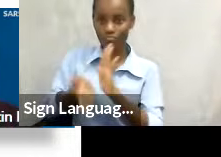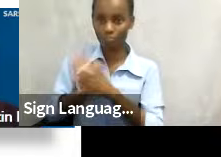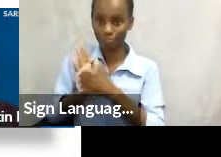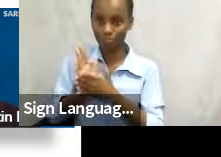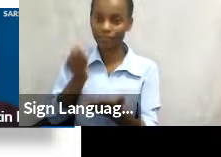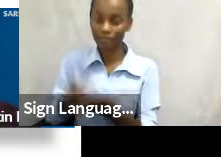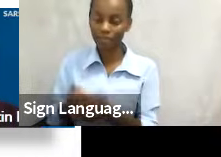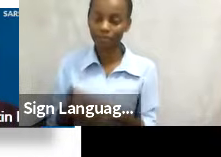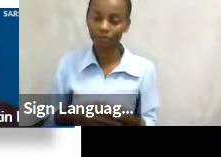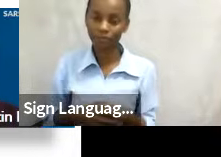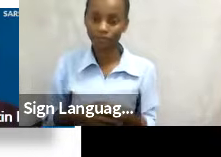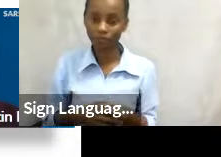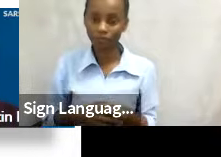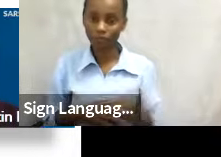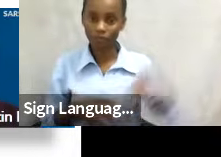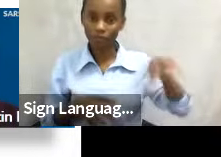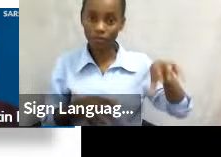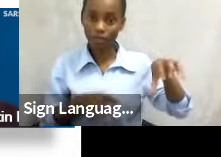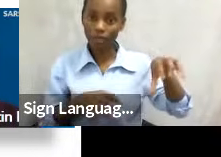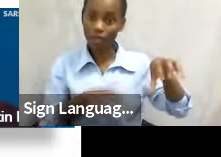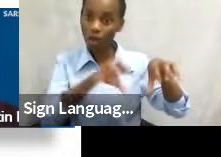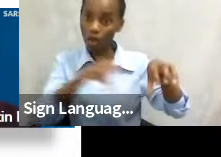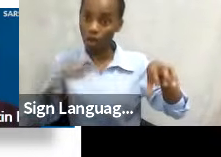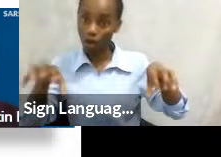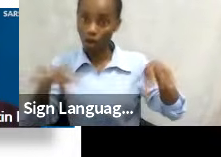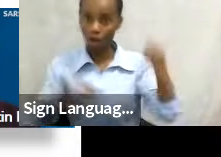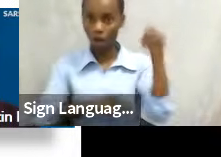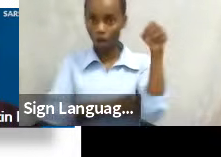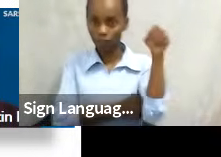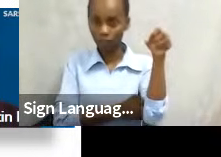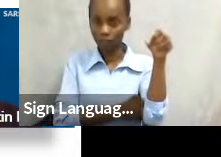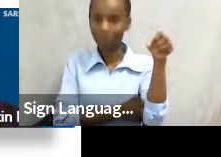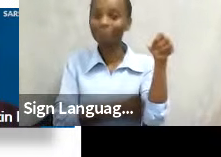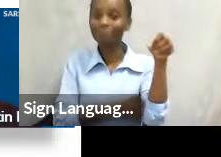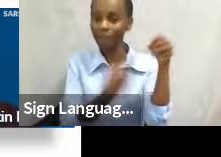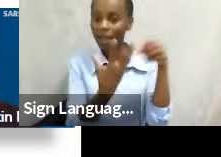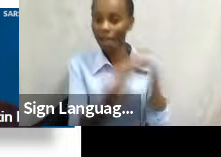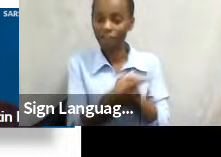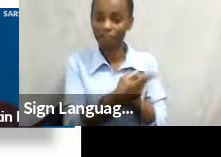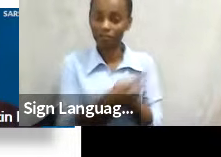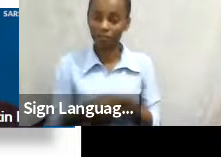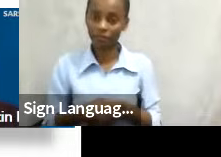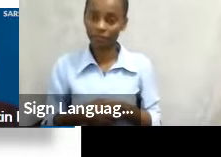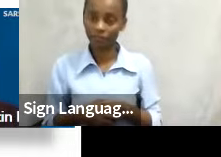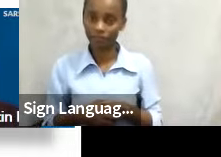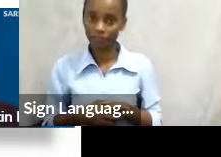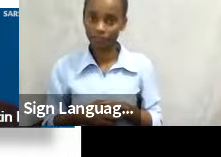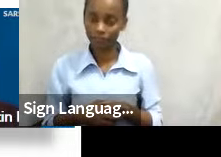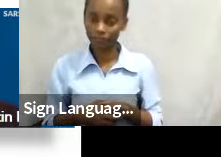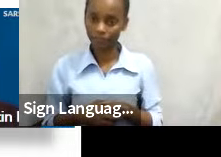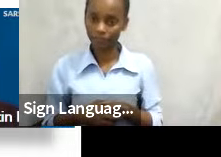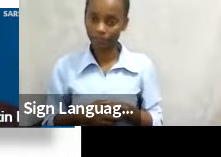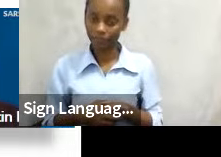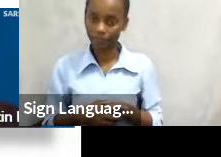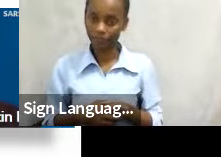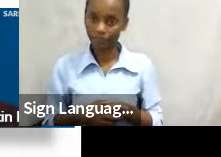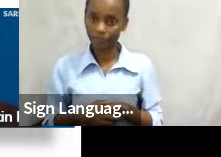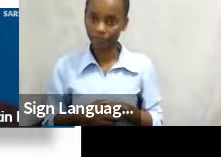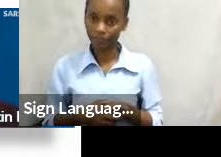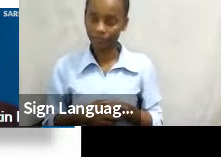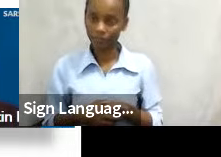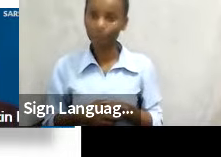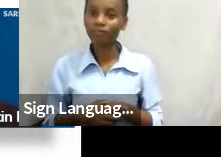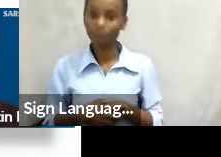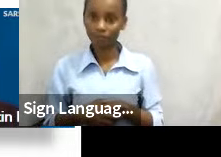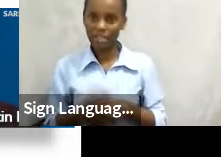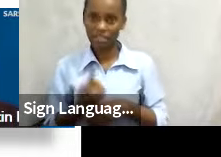offices, we have a self-help kiosk. So for those clients who you are registered for e-filing,